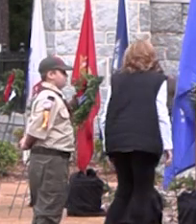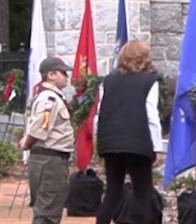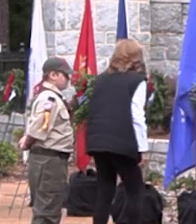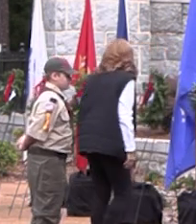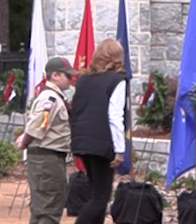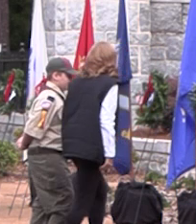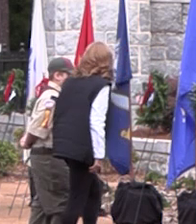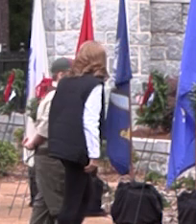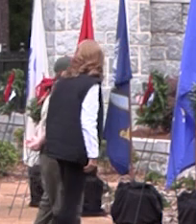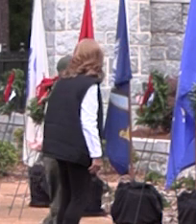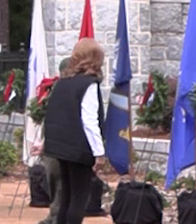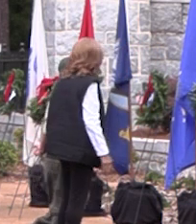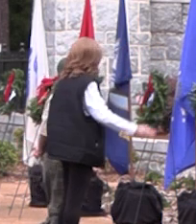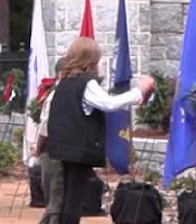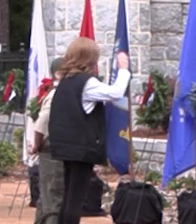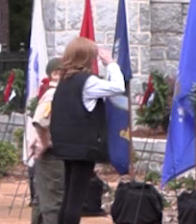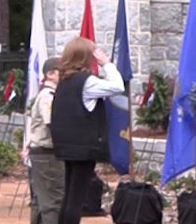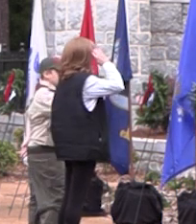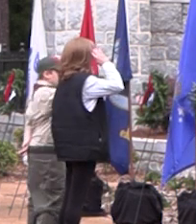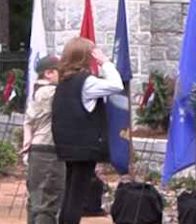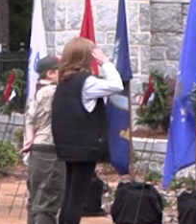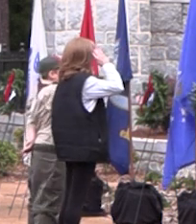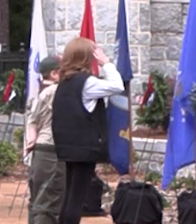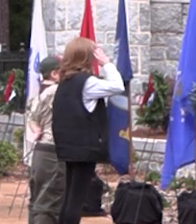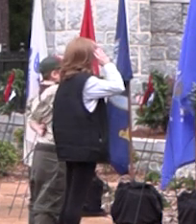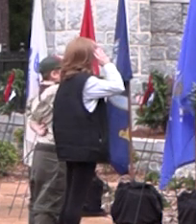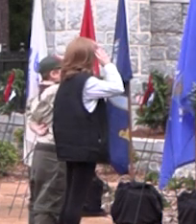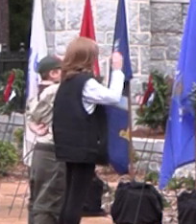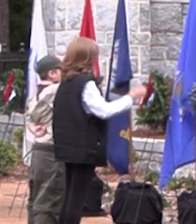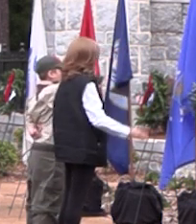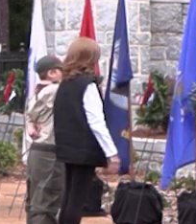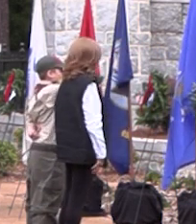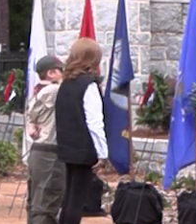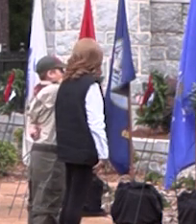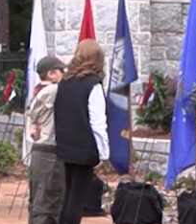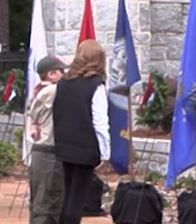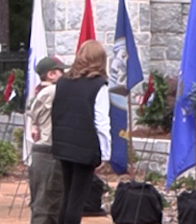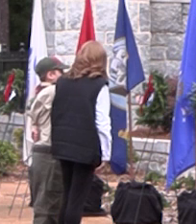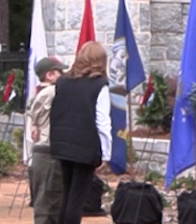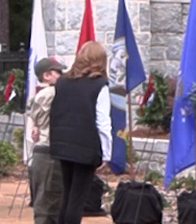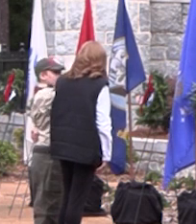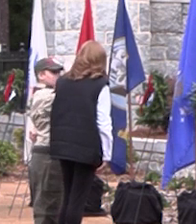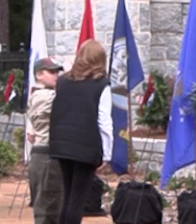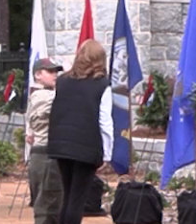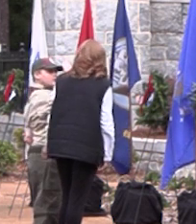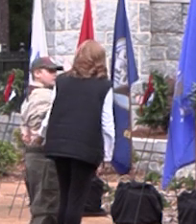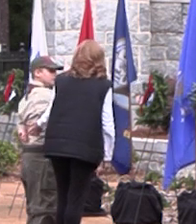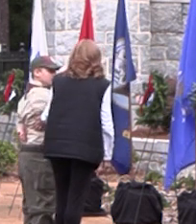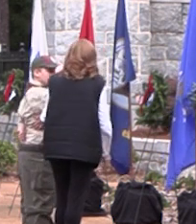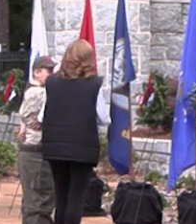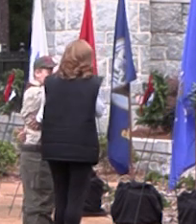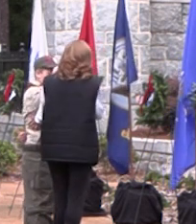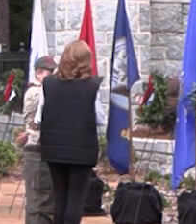the Bronze Star for heroic achievement in combat and the Distinguished Flying Cross for volunteering for a